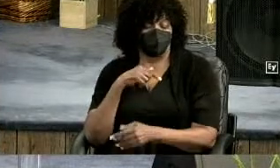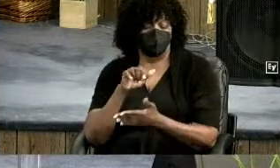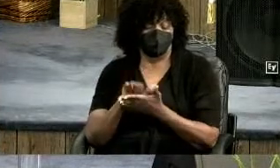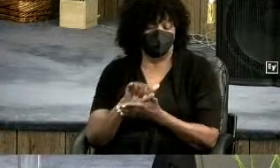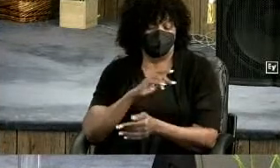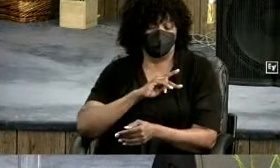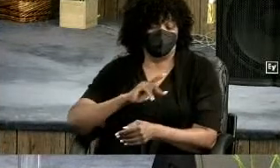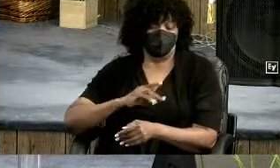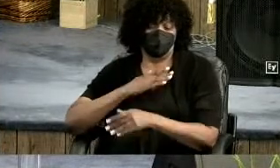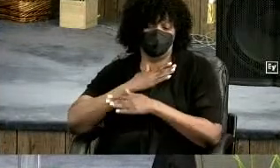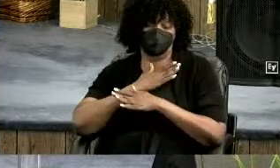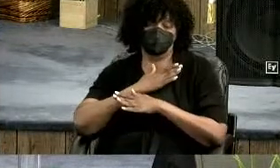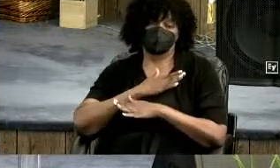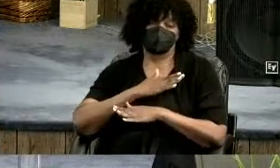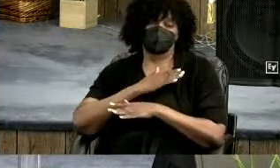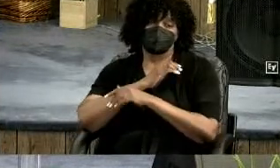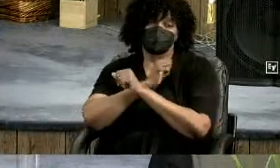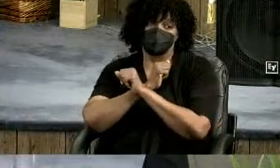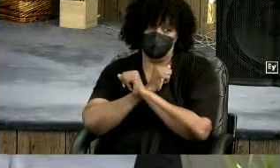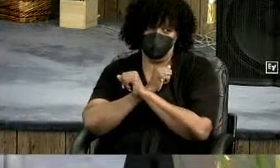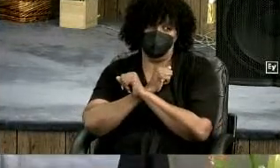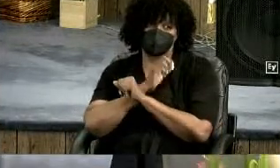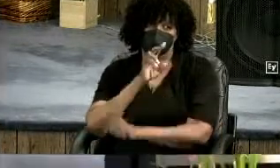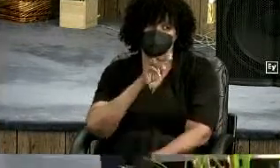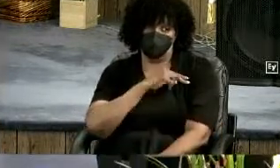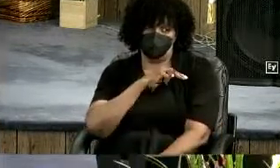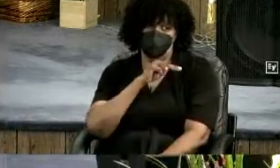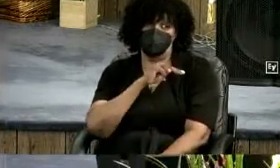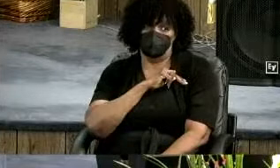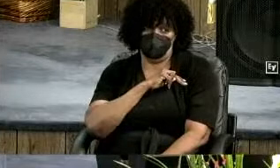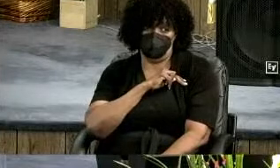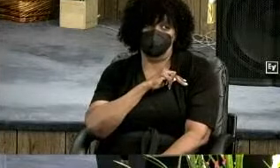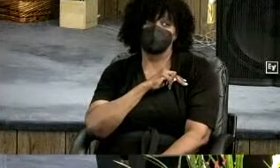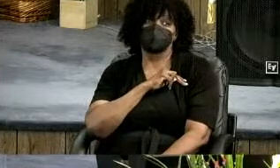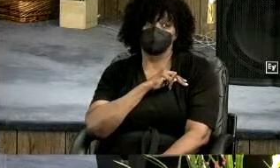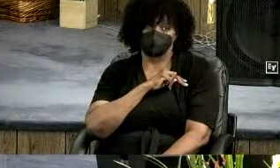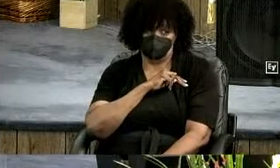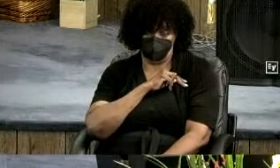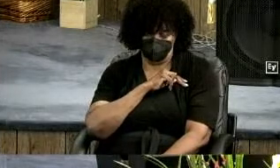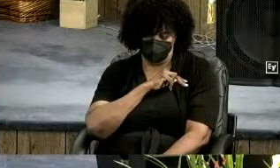king loves Nehemiah.